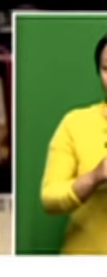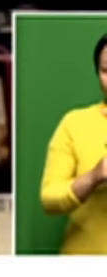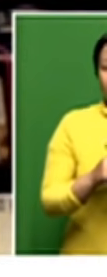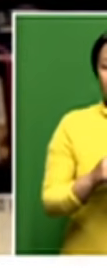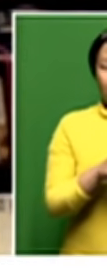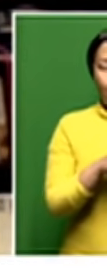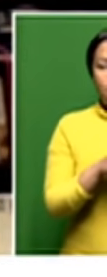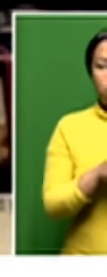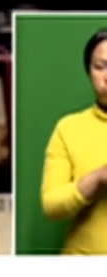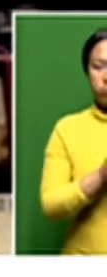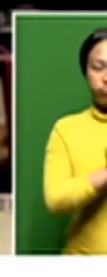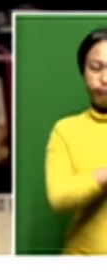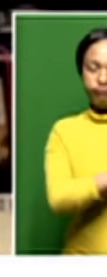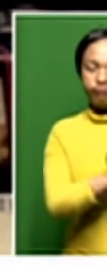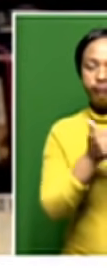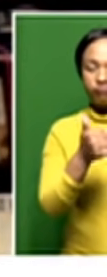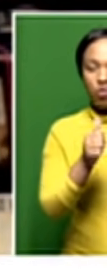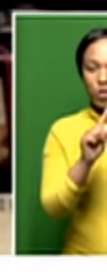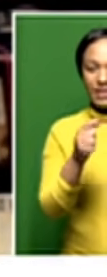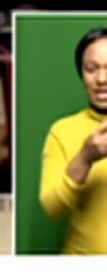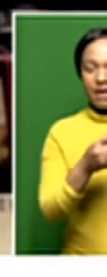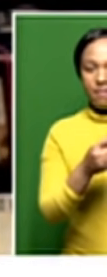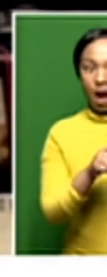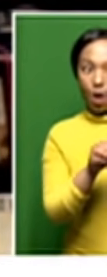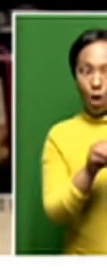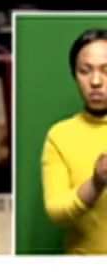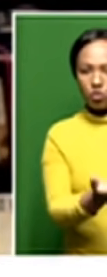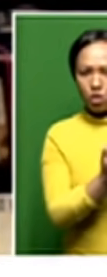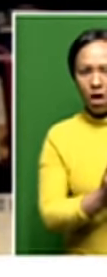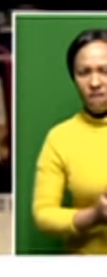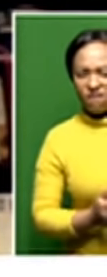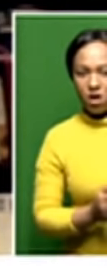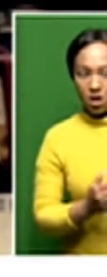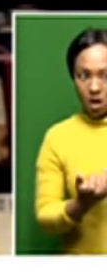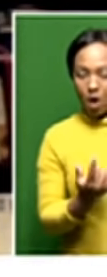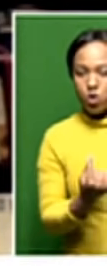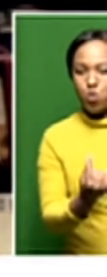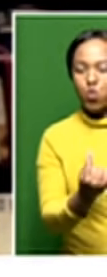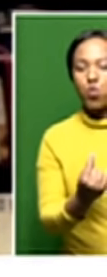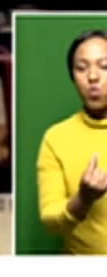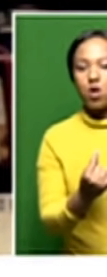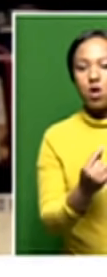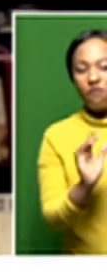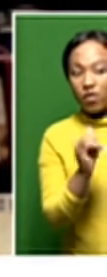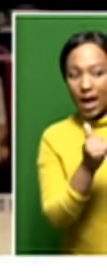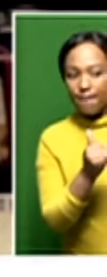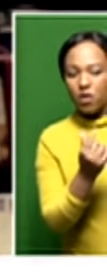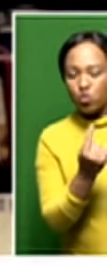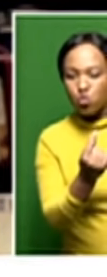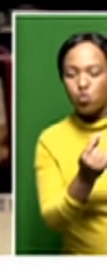close working relationships with the team and the quality assurance that are now going into the manufacturing of